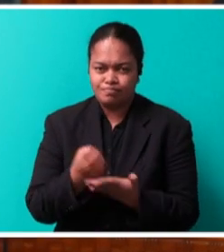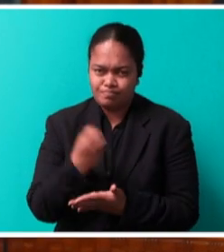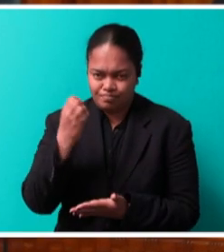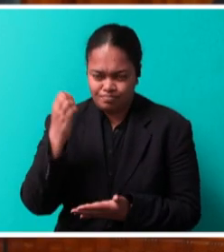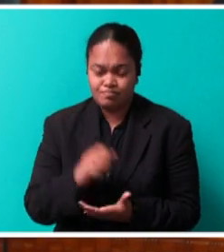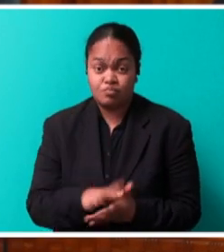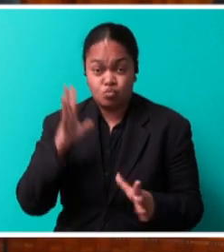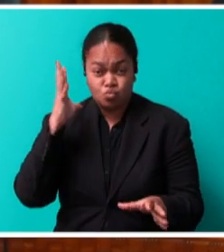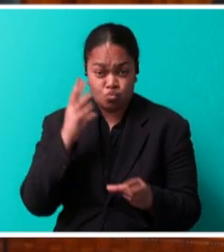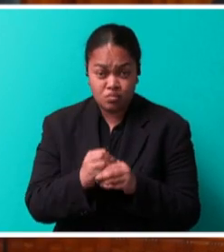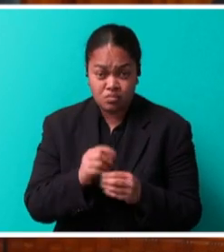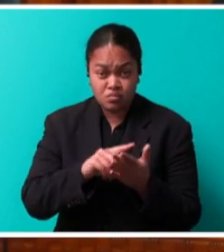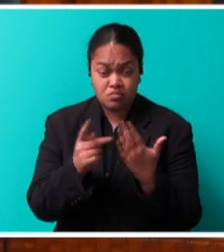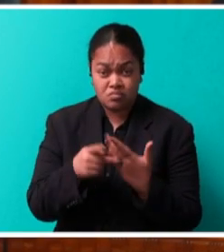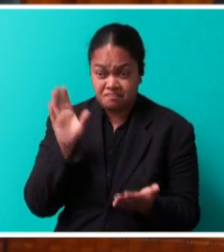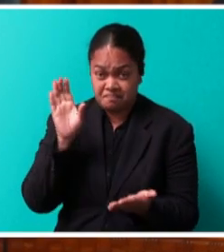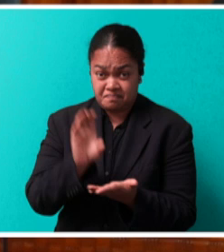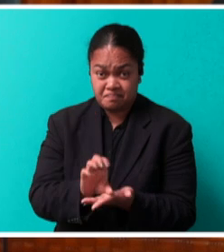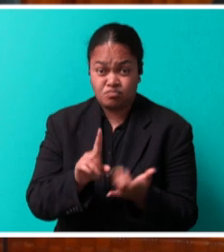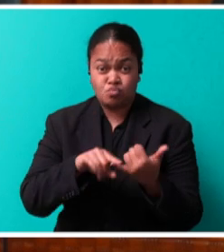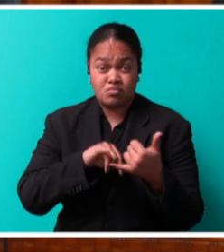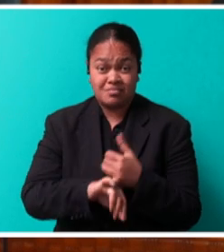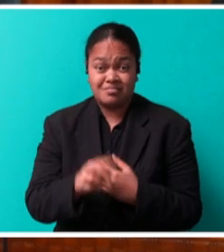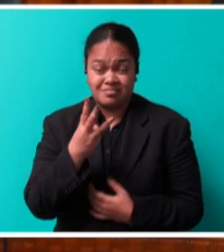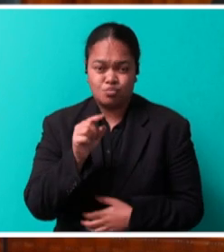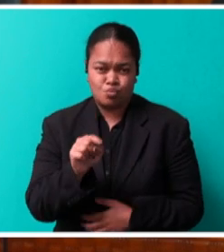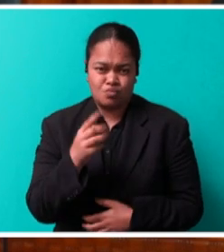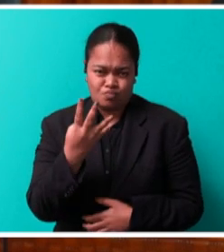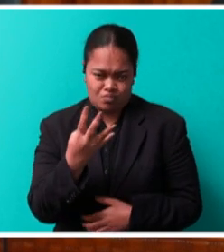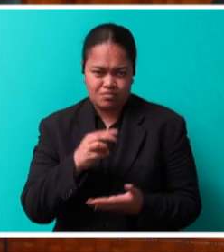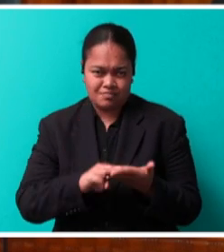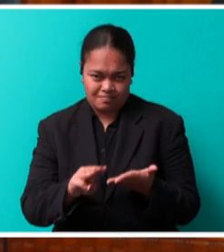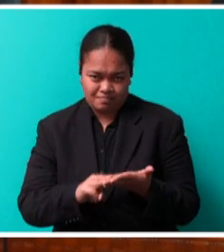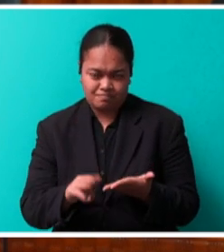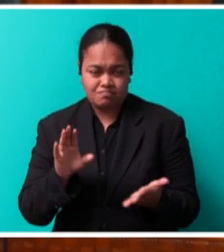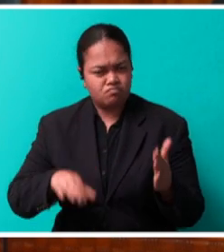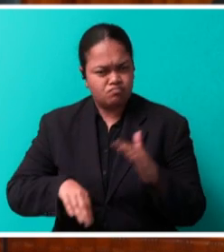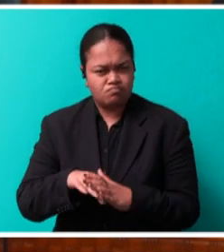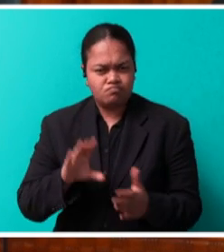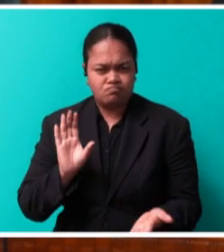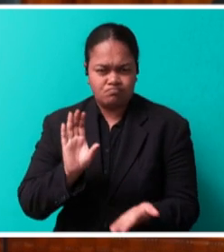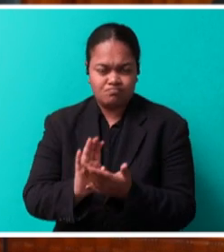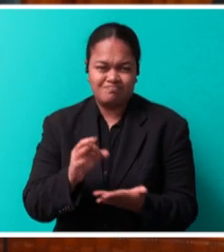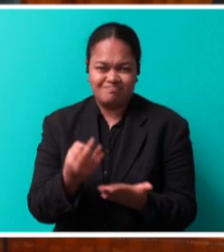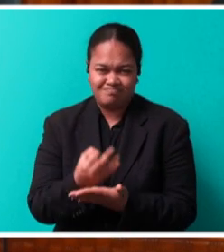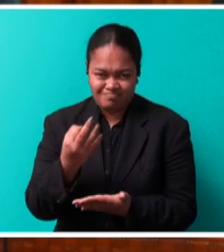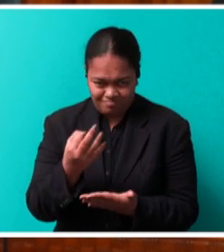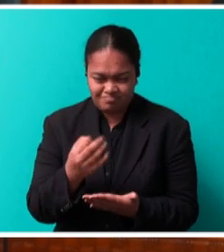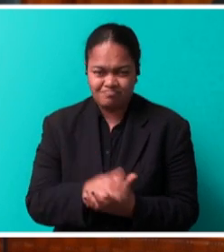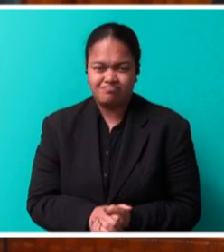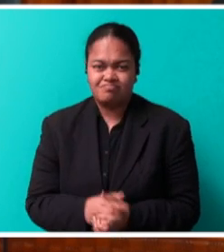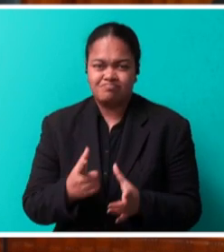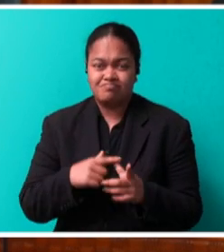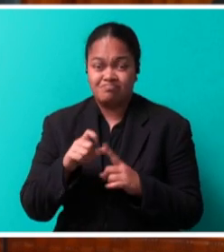project funding amounts to US $3.4 million, fully funded, financed through the ADB